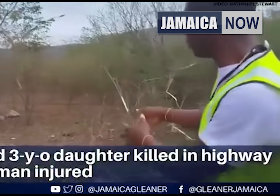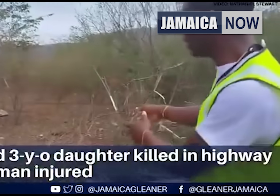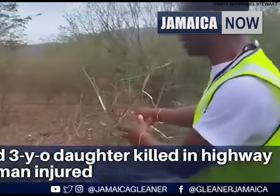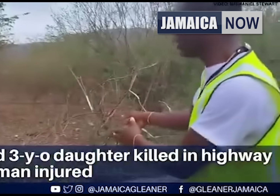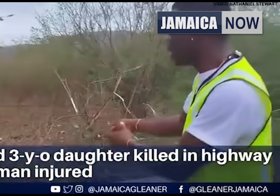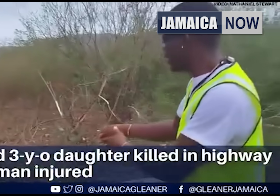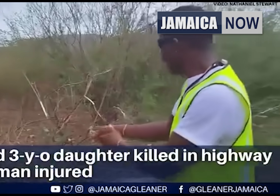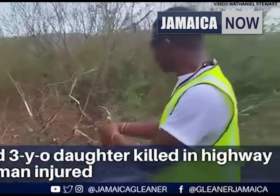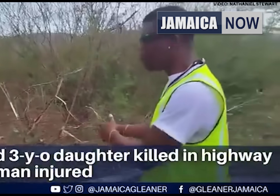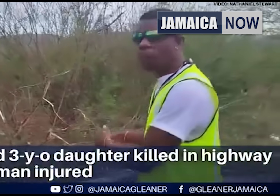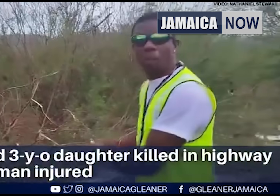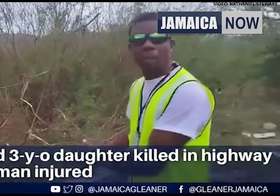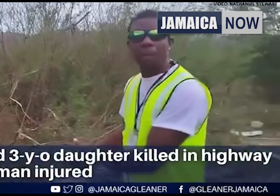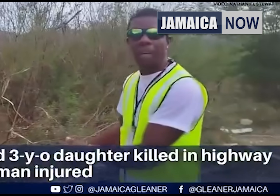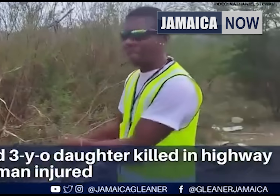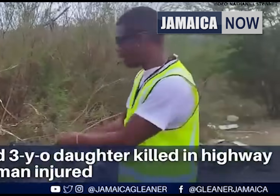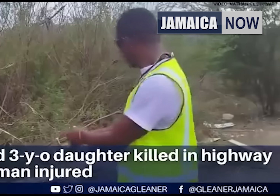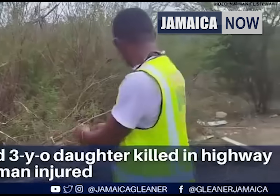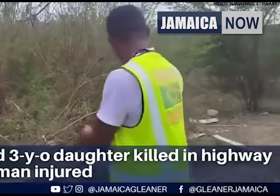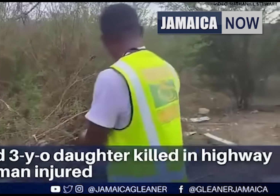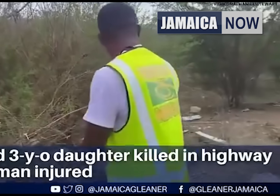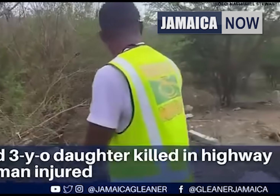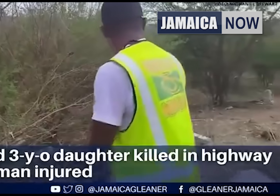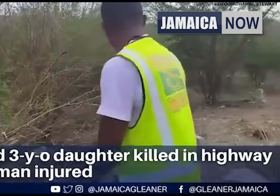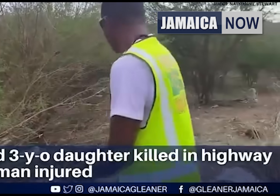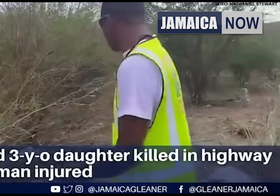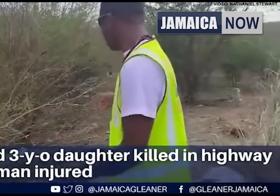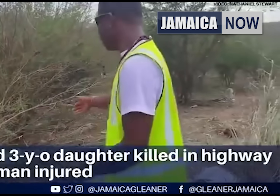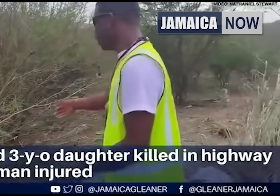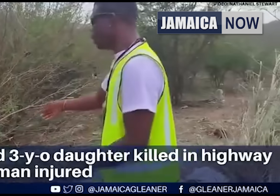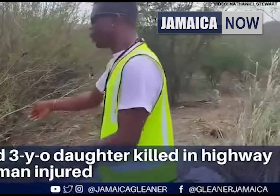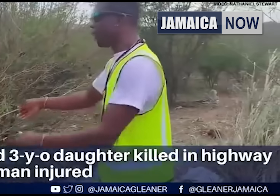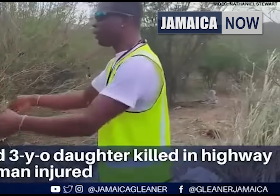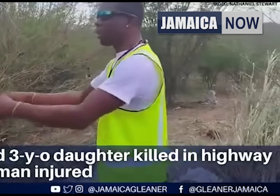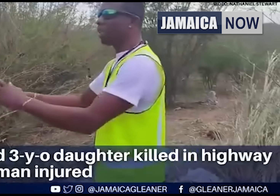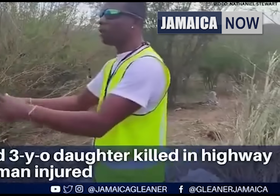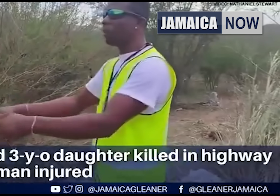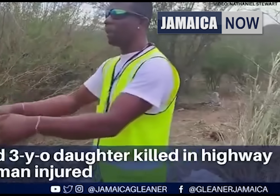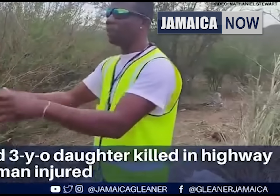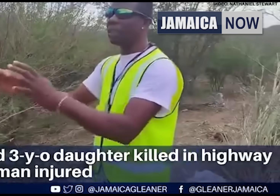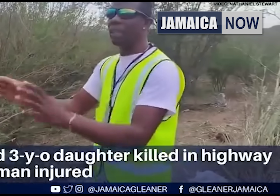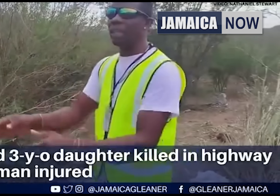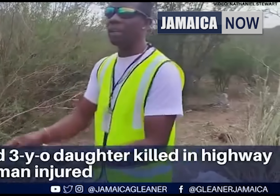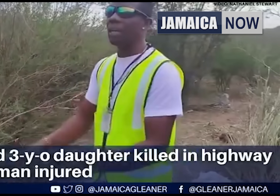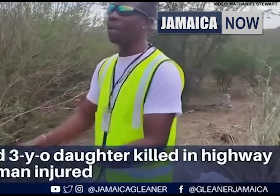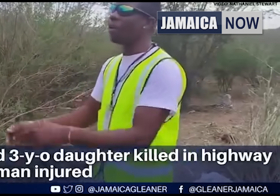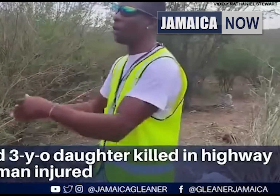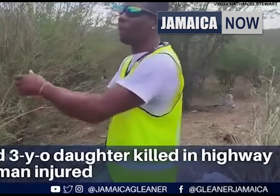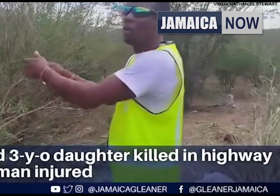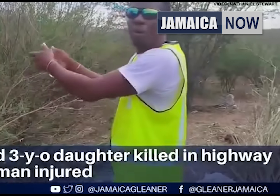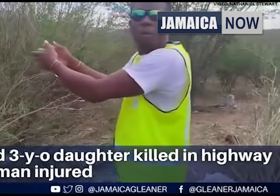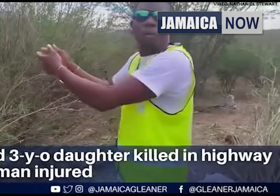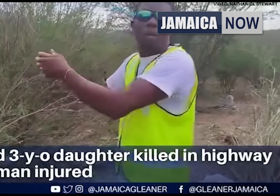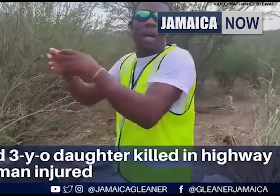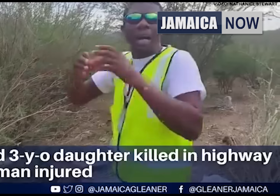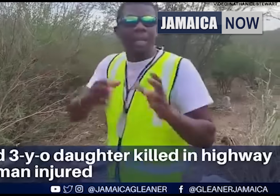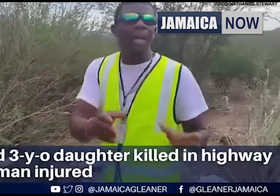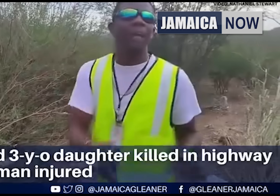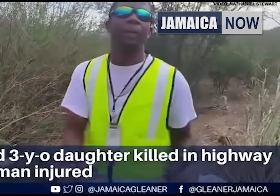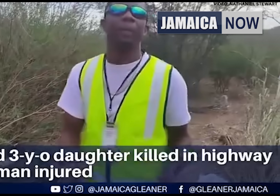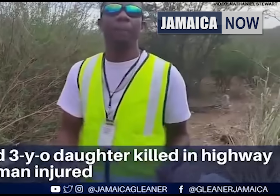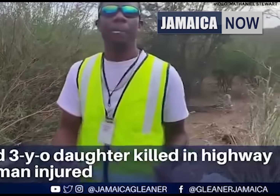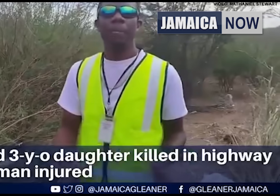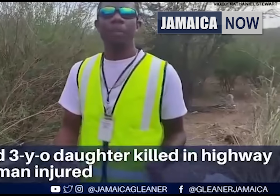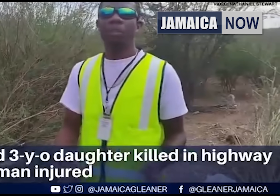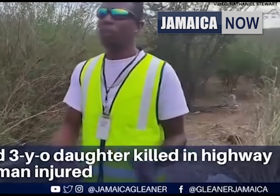to get some fencing, some posts, because you can see the posts have been damaged. So we have to just get somebody to stay here and the cow them don't come over on